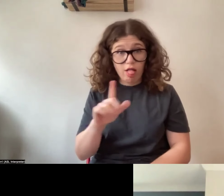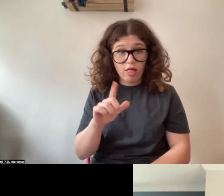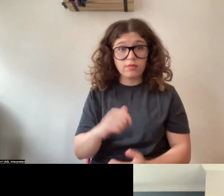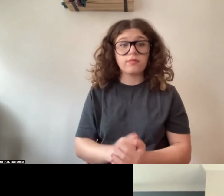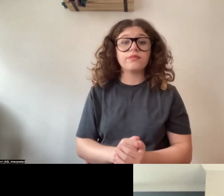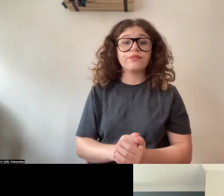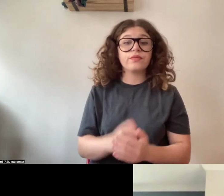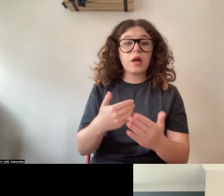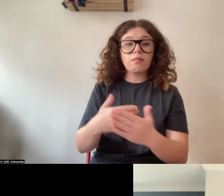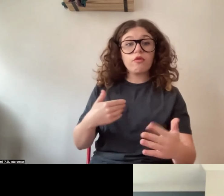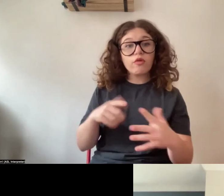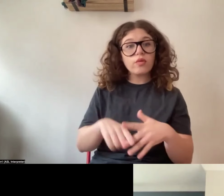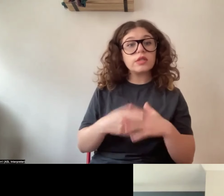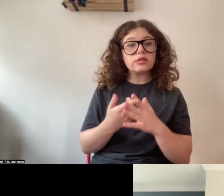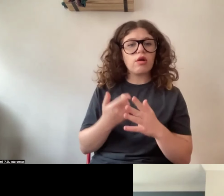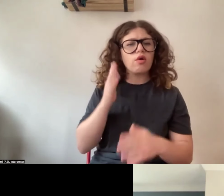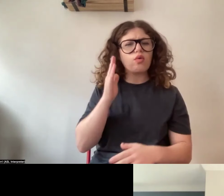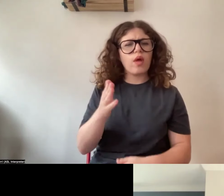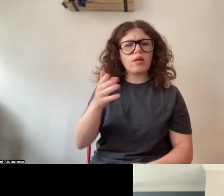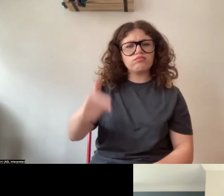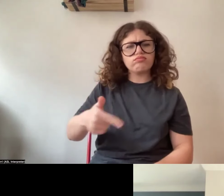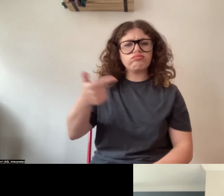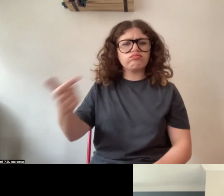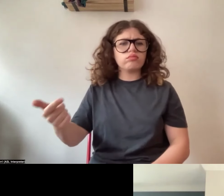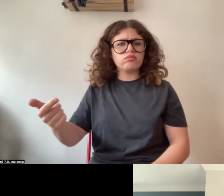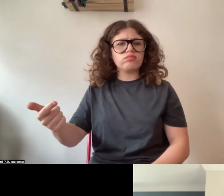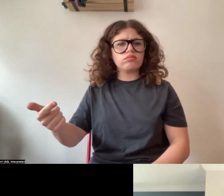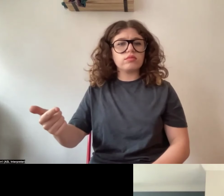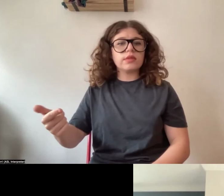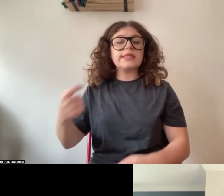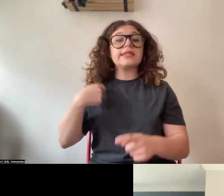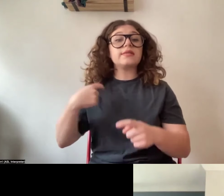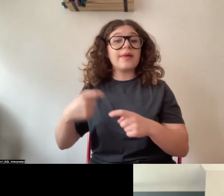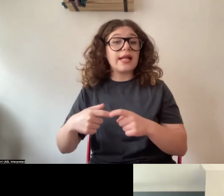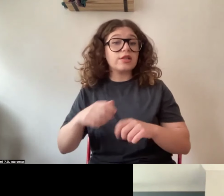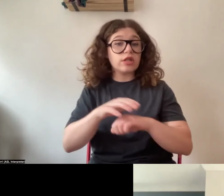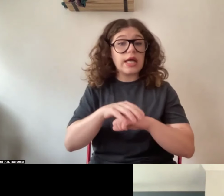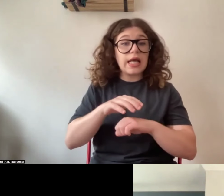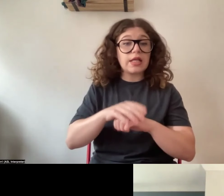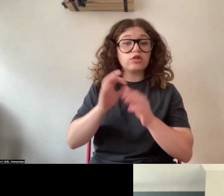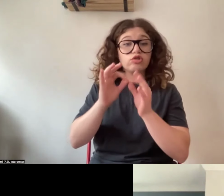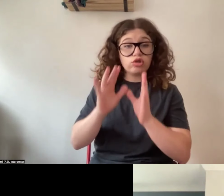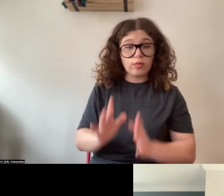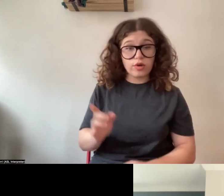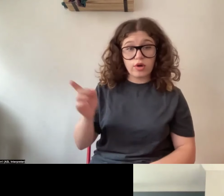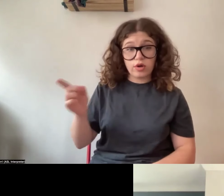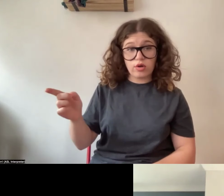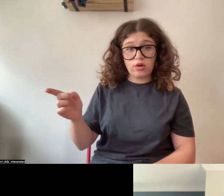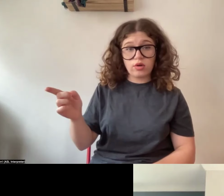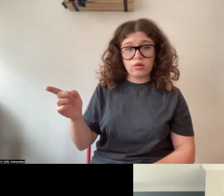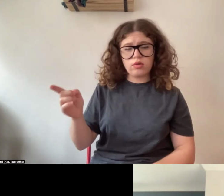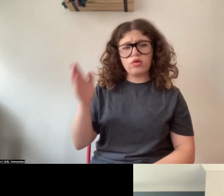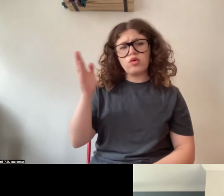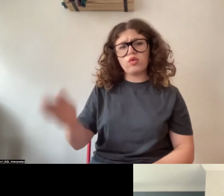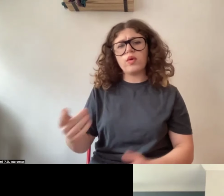Before we get started, I'm going to turn it over to our Spanish to English interpreter to talk